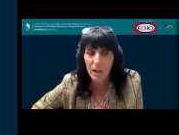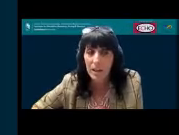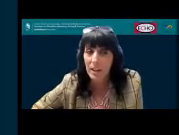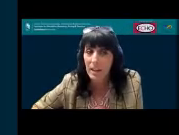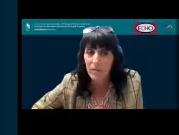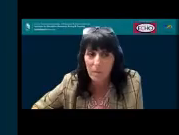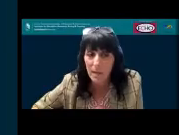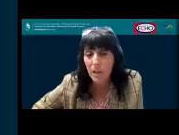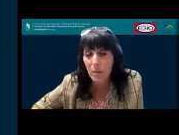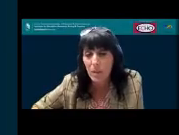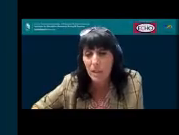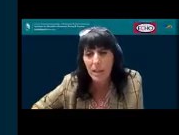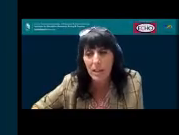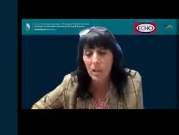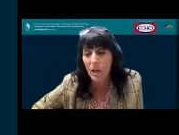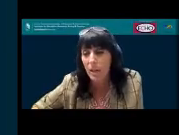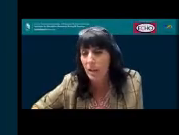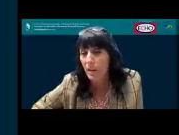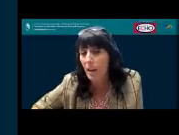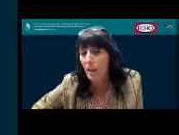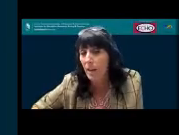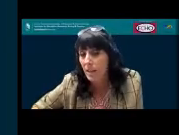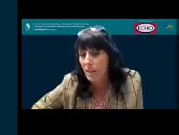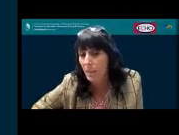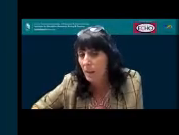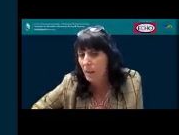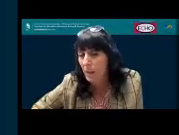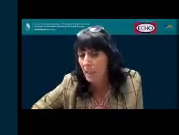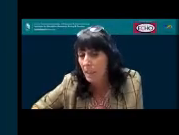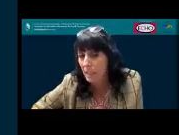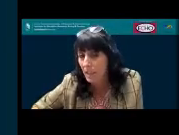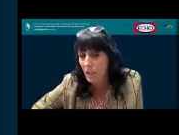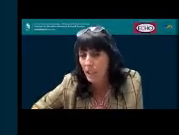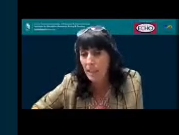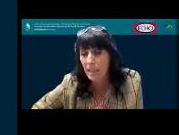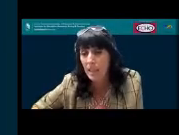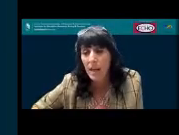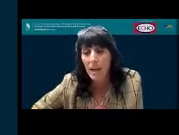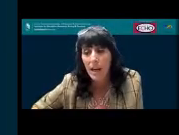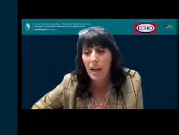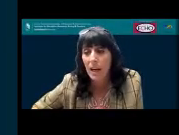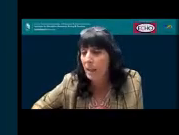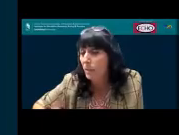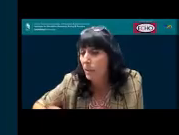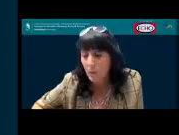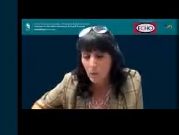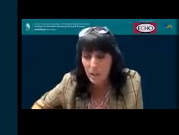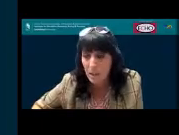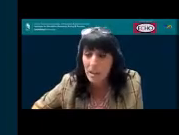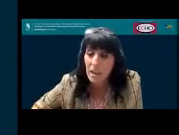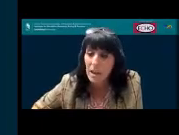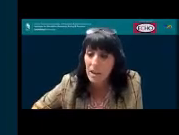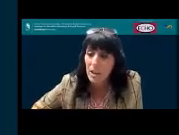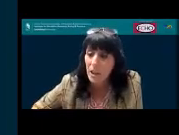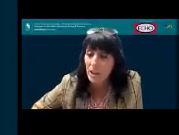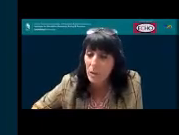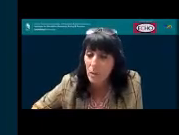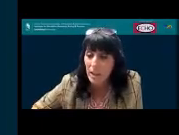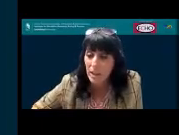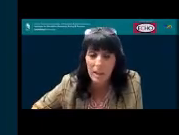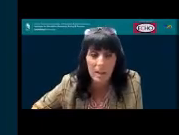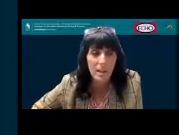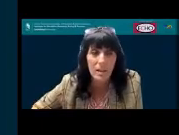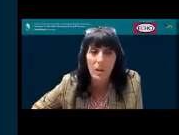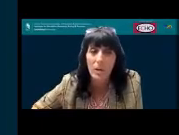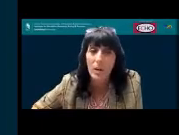we share information, we share things about upcoming sessions, resources that are shared